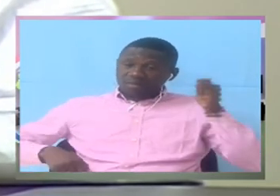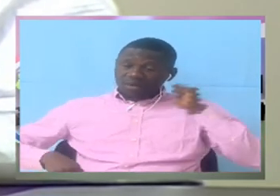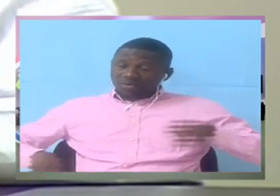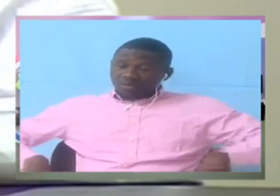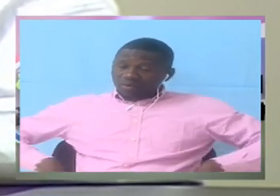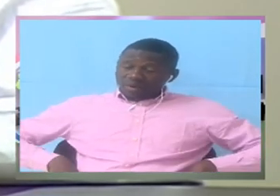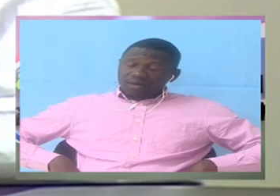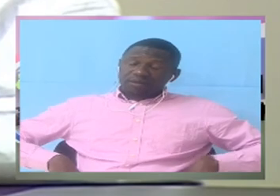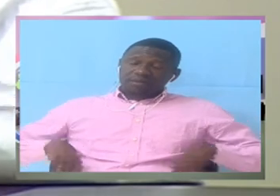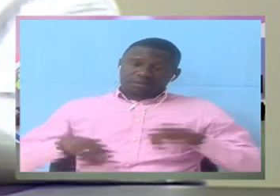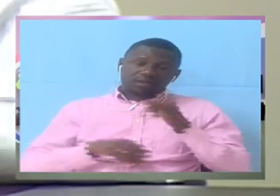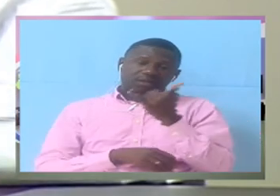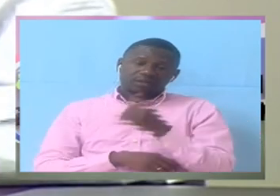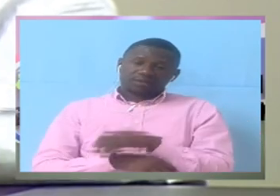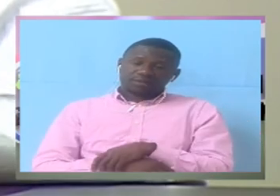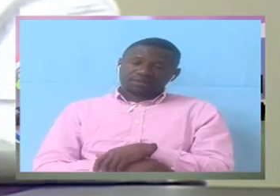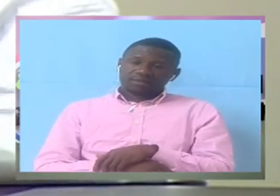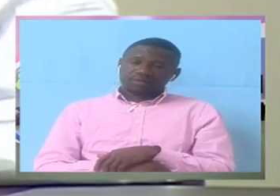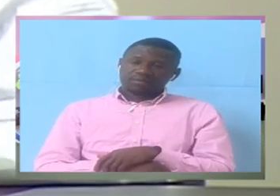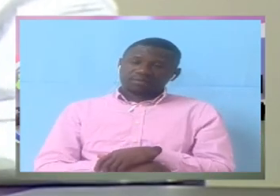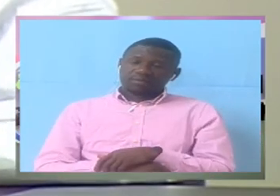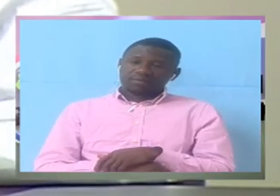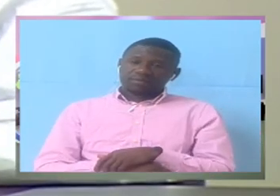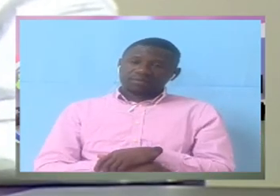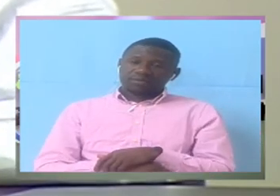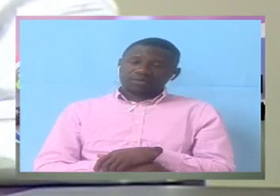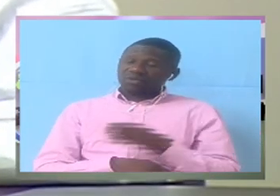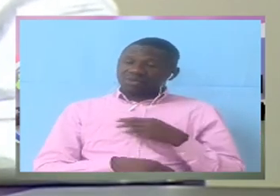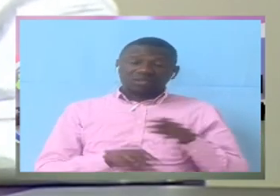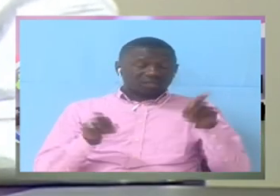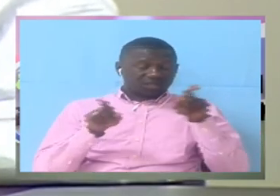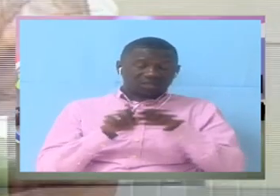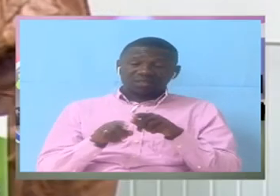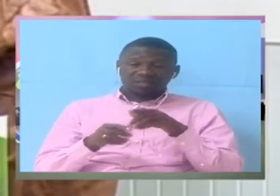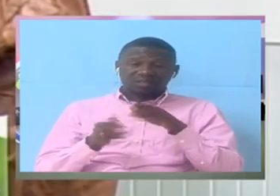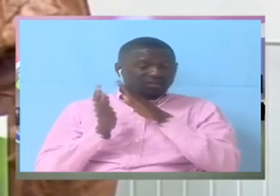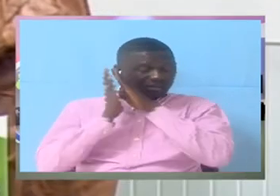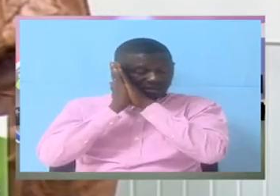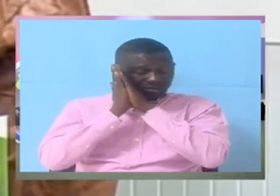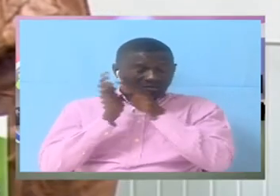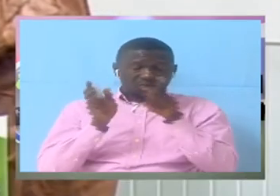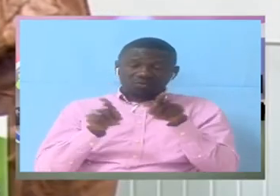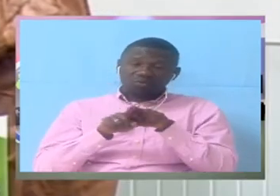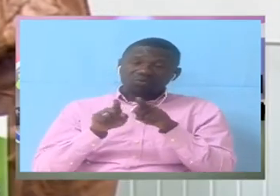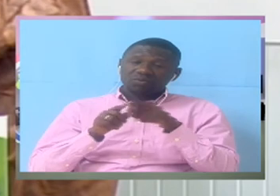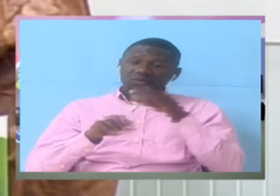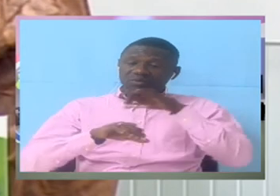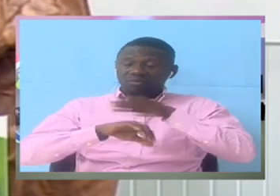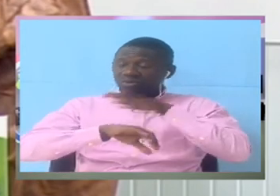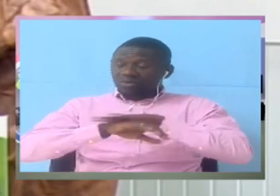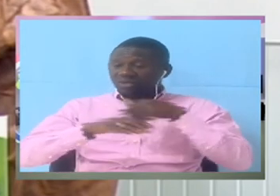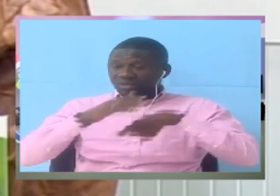are still sleeping with the mosquitoes in the cell. Ah, from